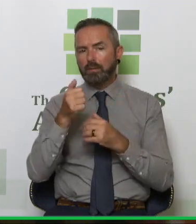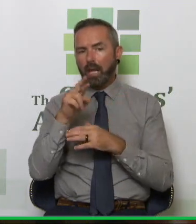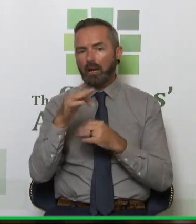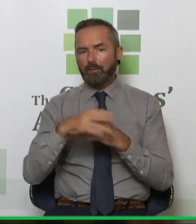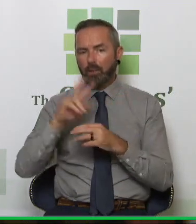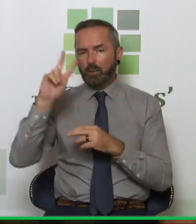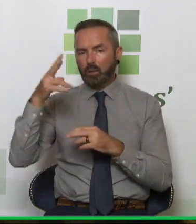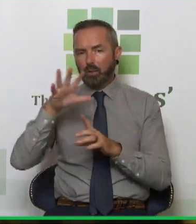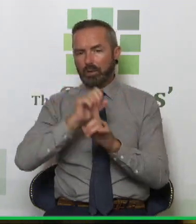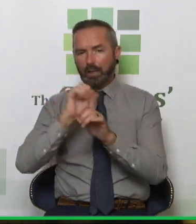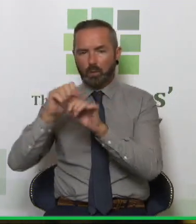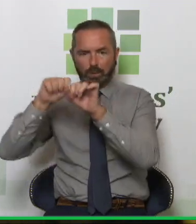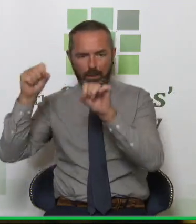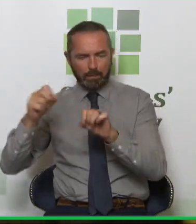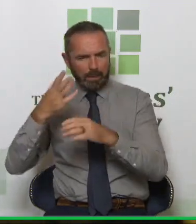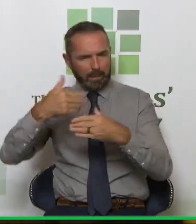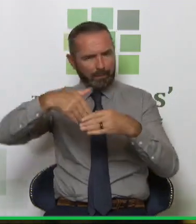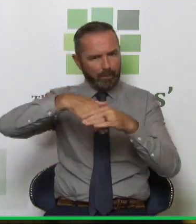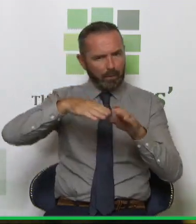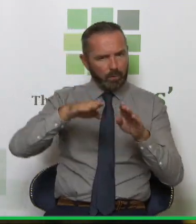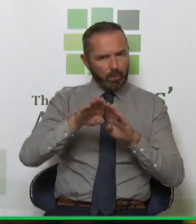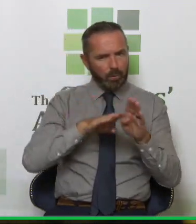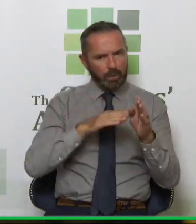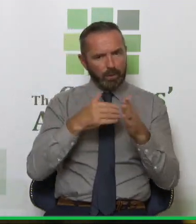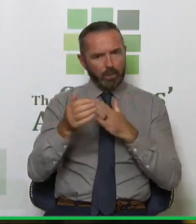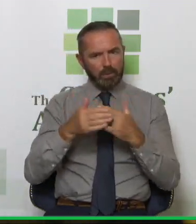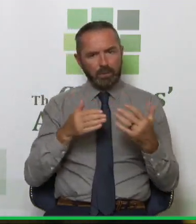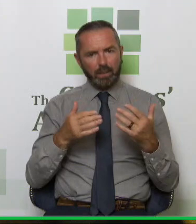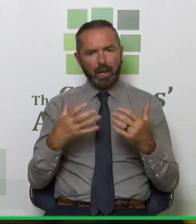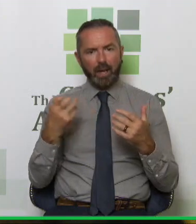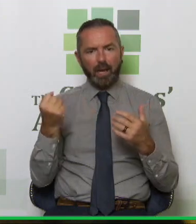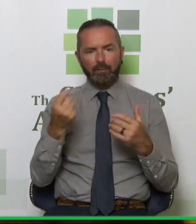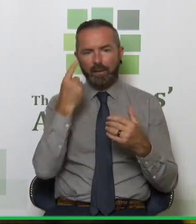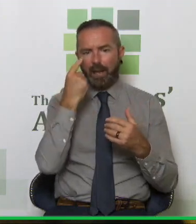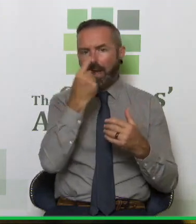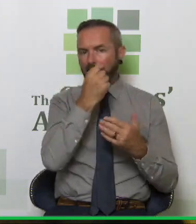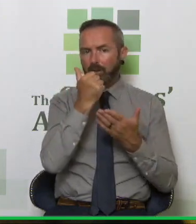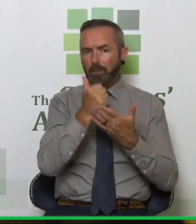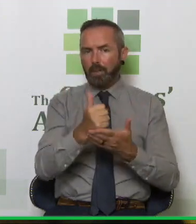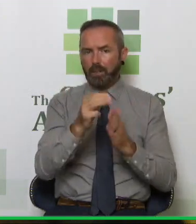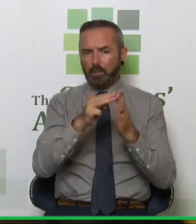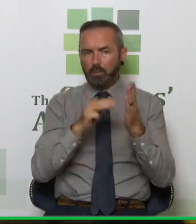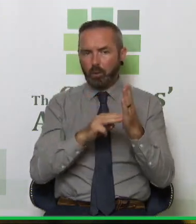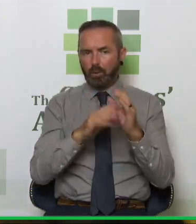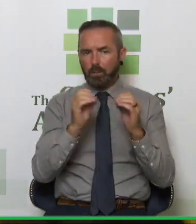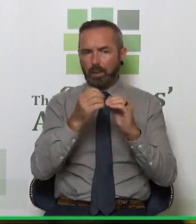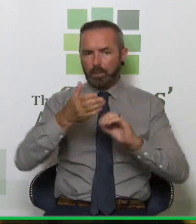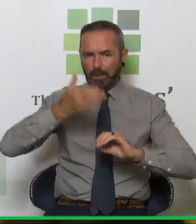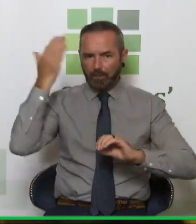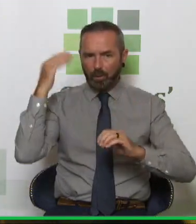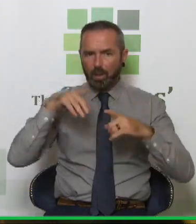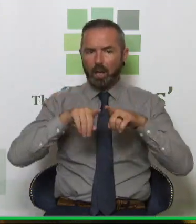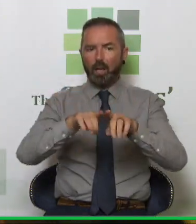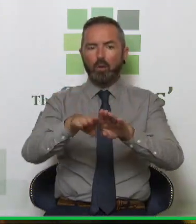system, is that involved in the evidence-based programs that we mentioned before, along